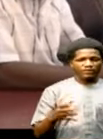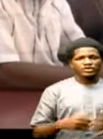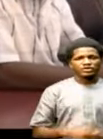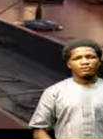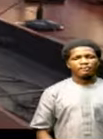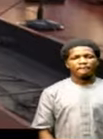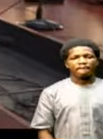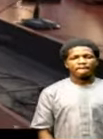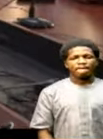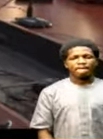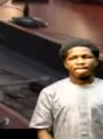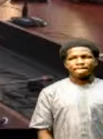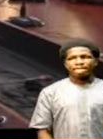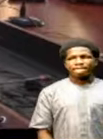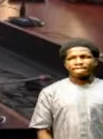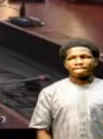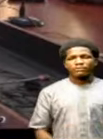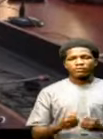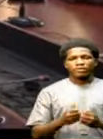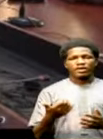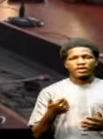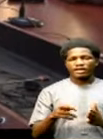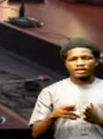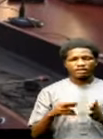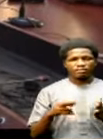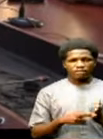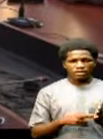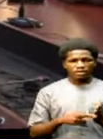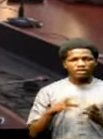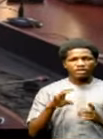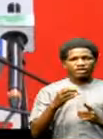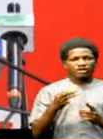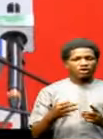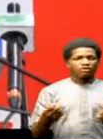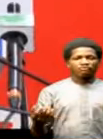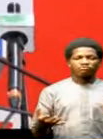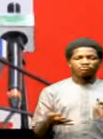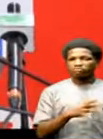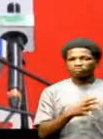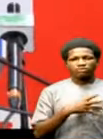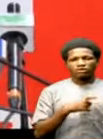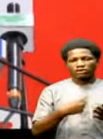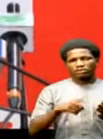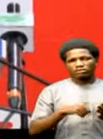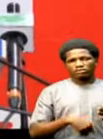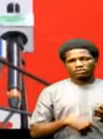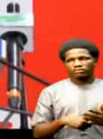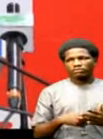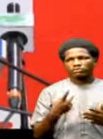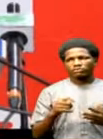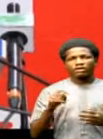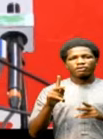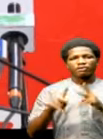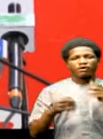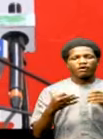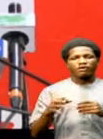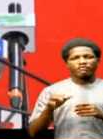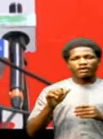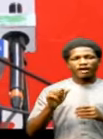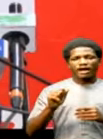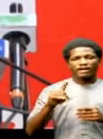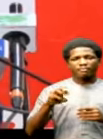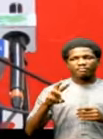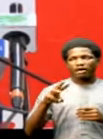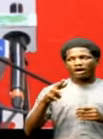the returning officers without any reported case of disruption or cancellation. The people of Adamawa State, he